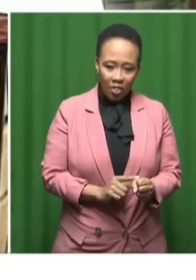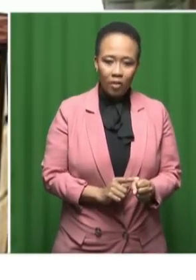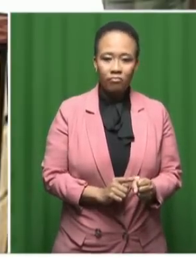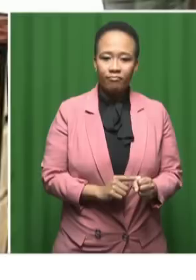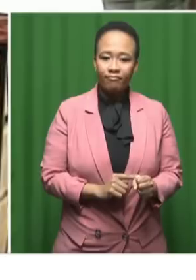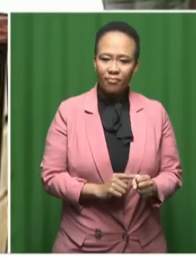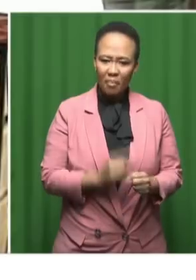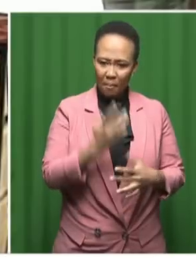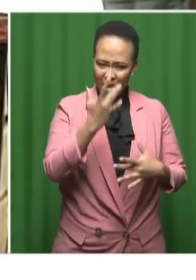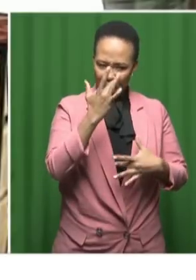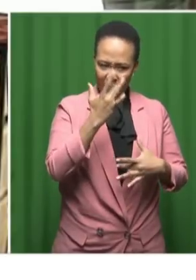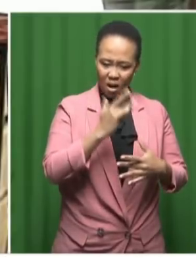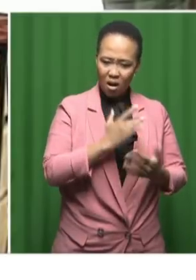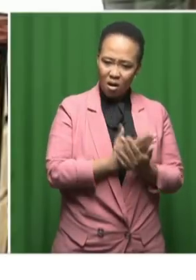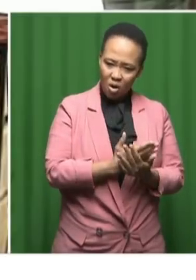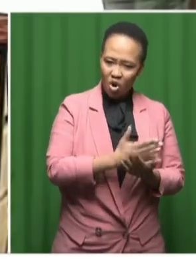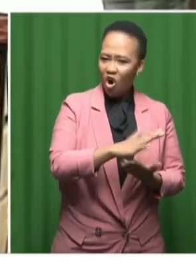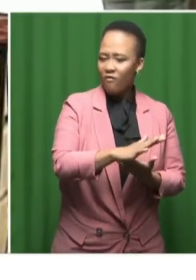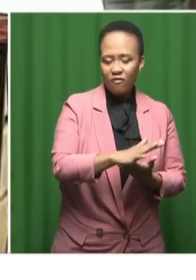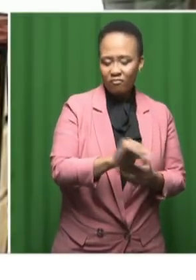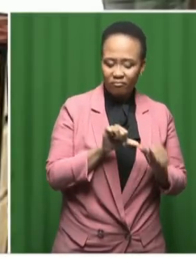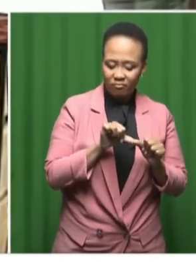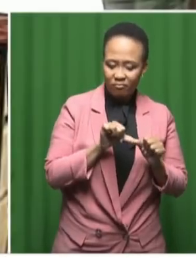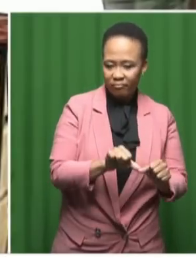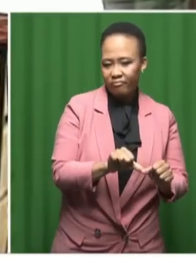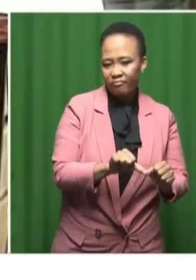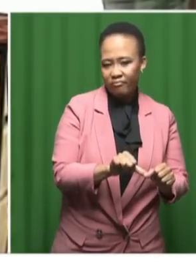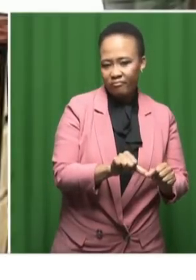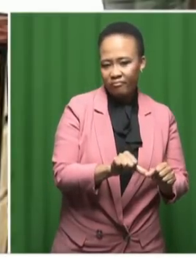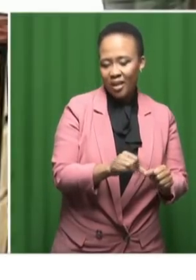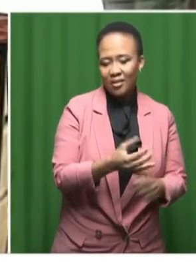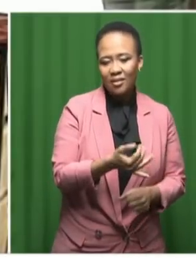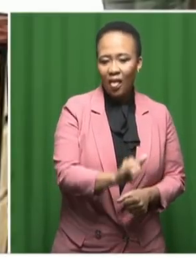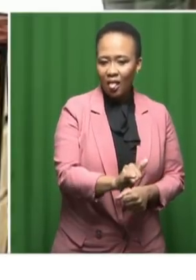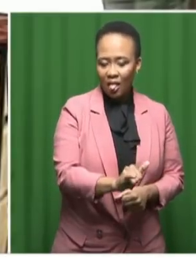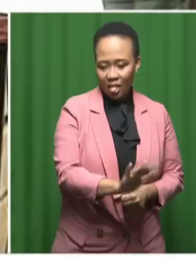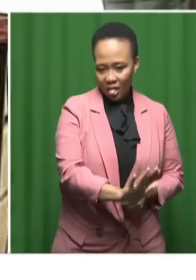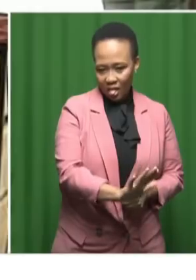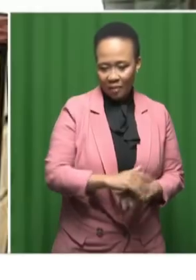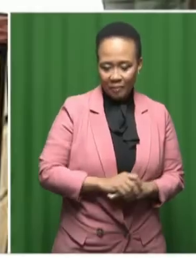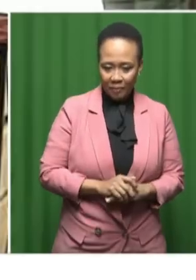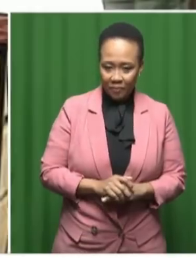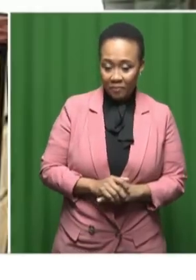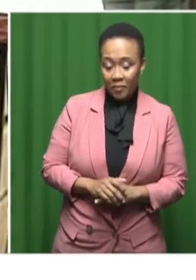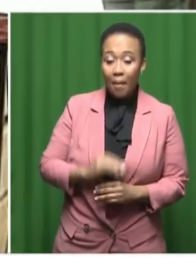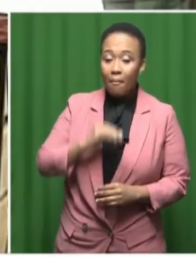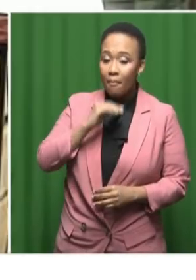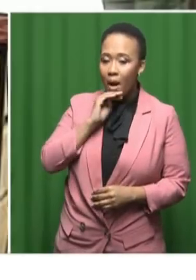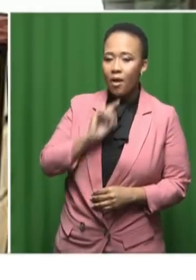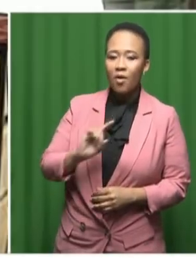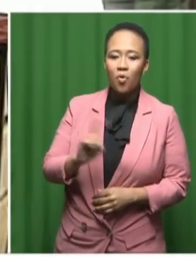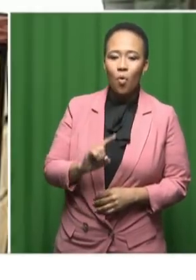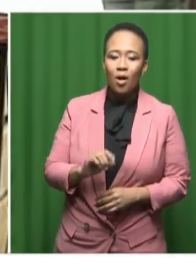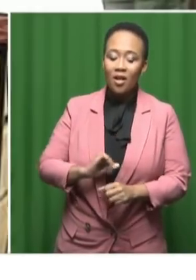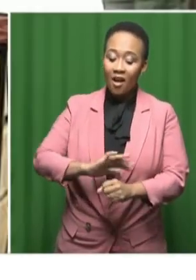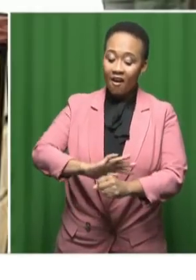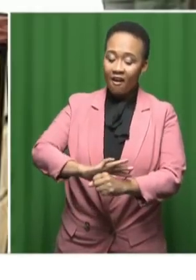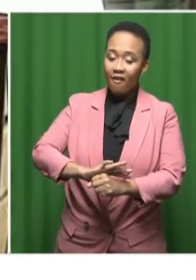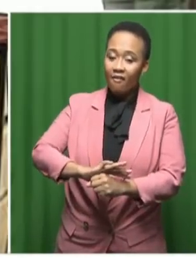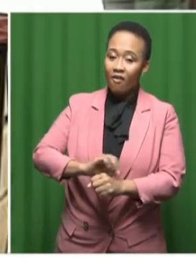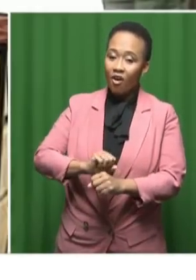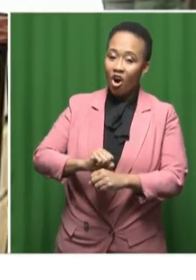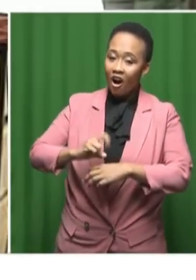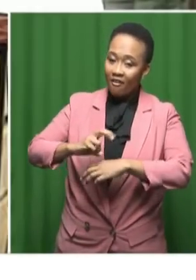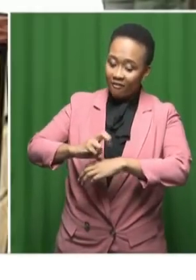still a pandemic. It's not even become an endemic at this moment, which means the virus